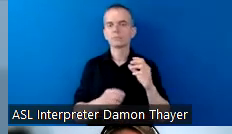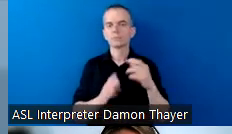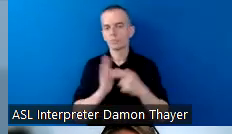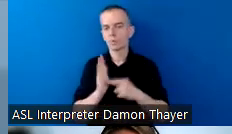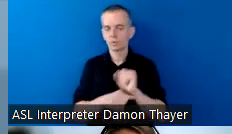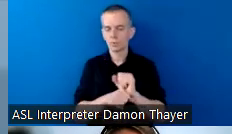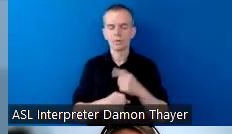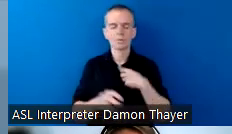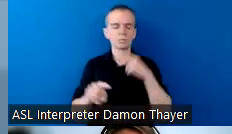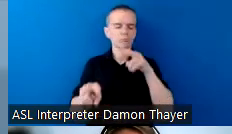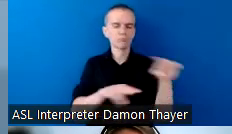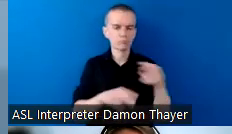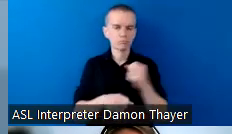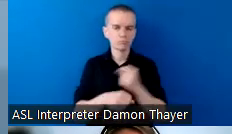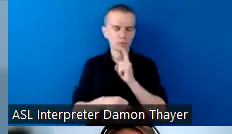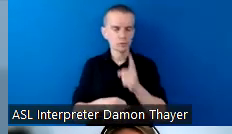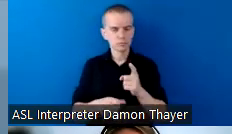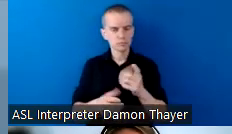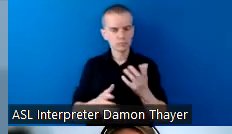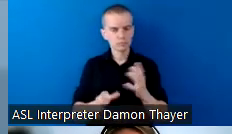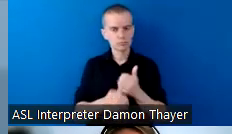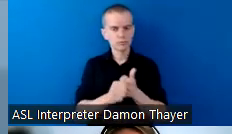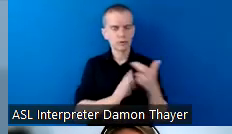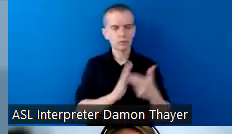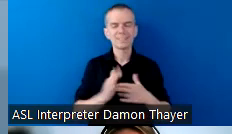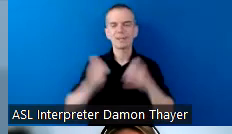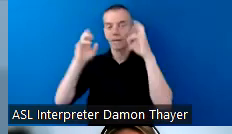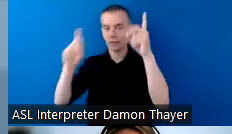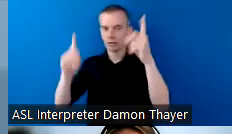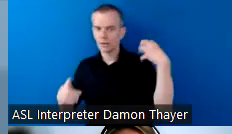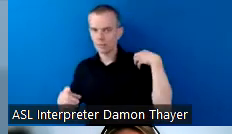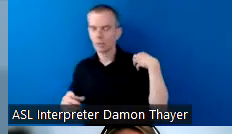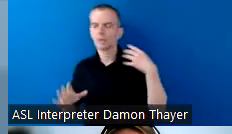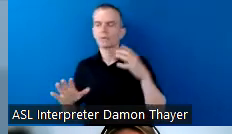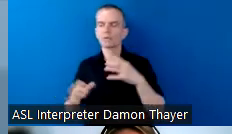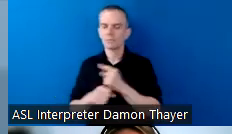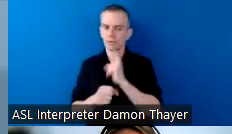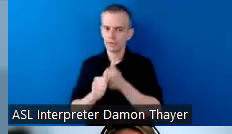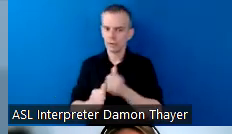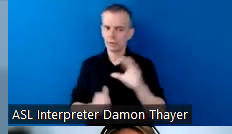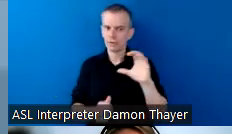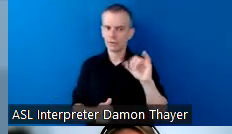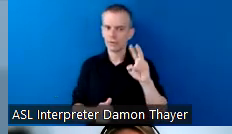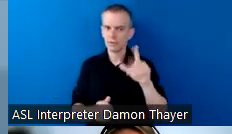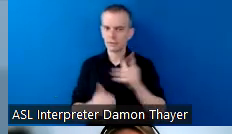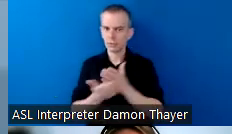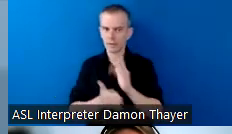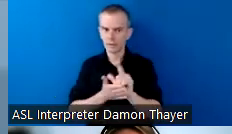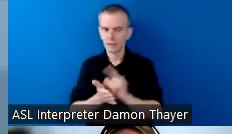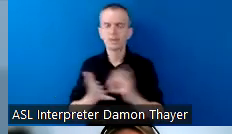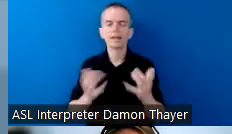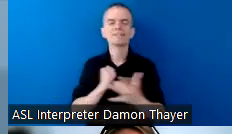And educate and train employers to understand and comply with both wage and hour and civil rights law. We do a lot of technical outreach.